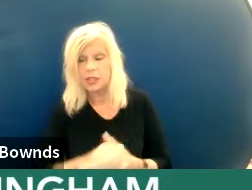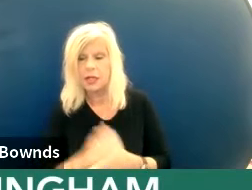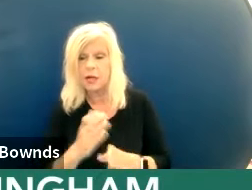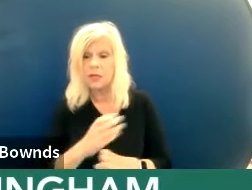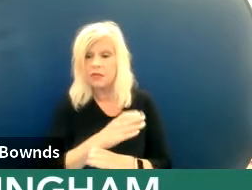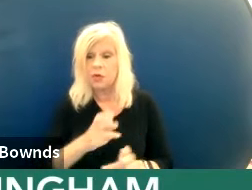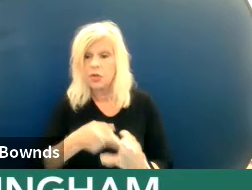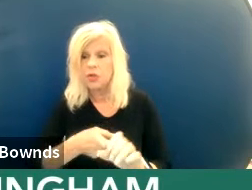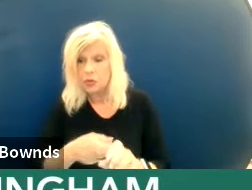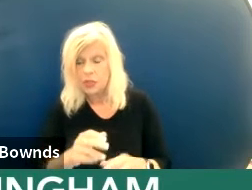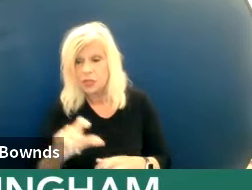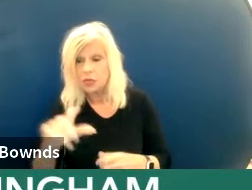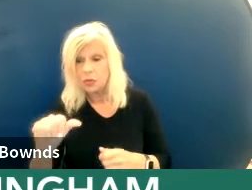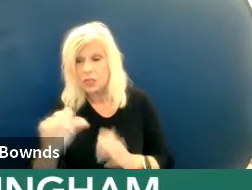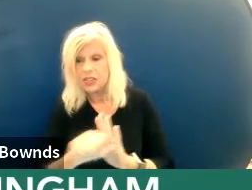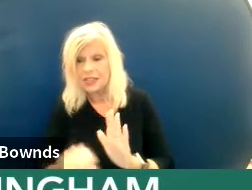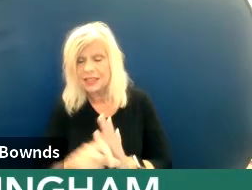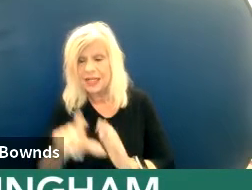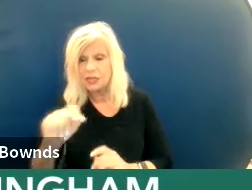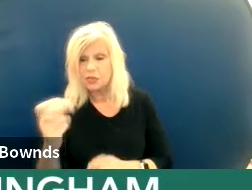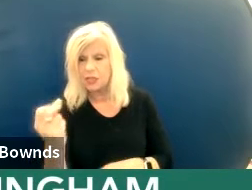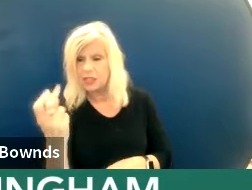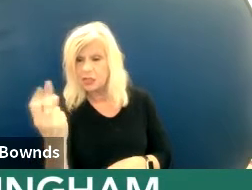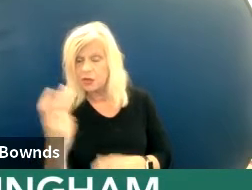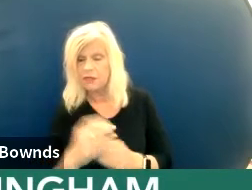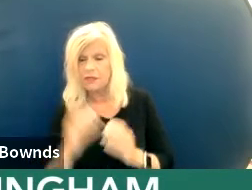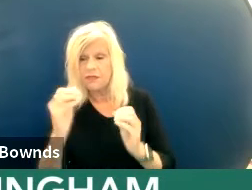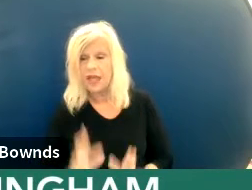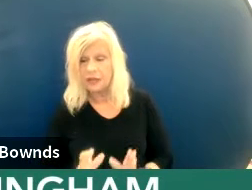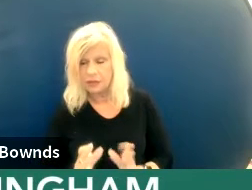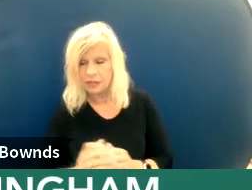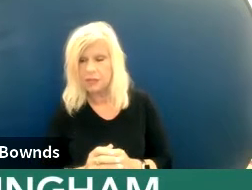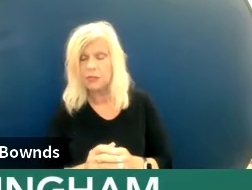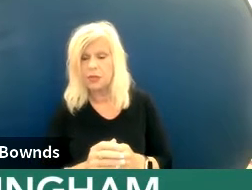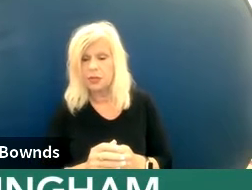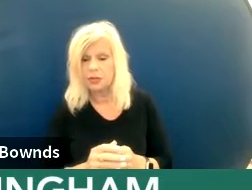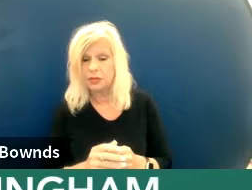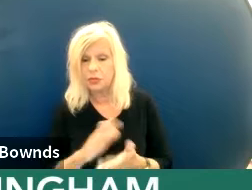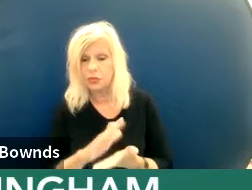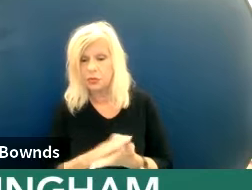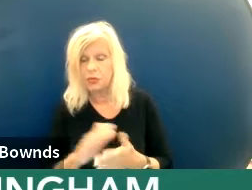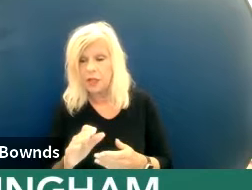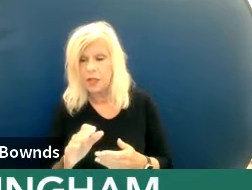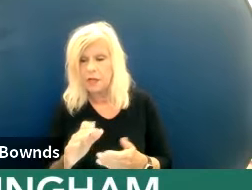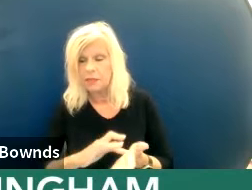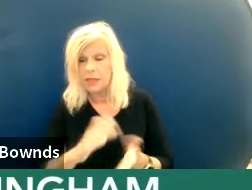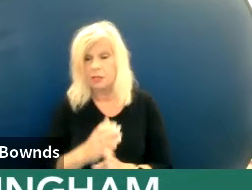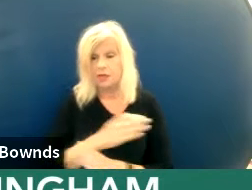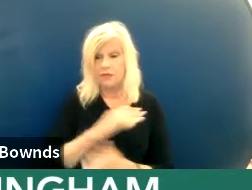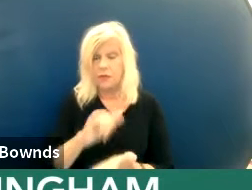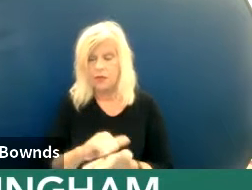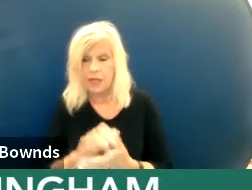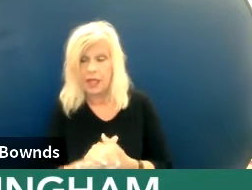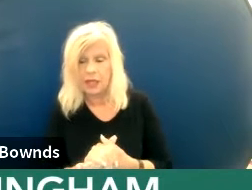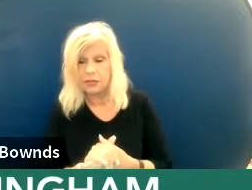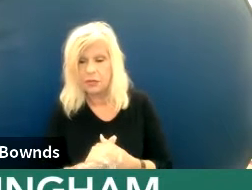joining Georgia State in 2012, he was a faculty member at the Emory University School of Medicine. Before that, he was a